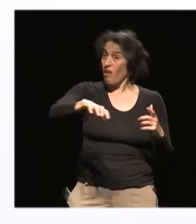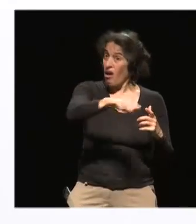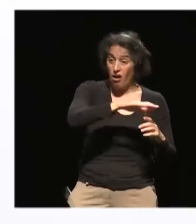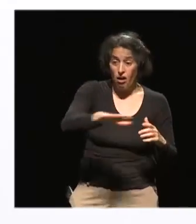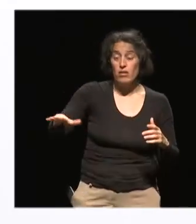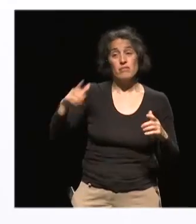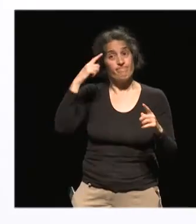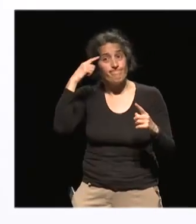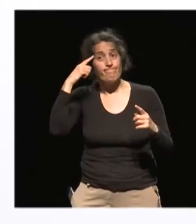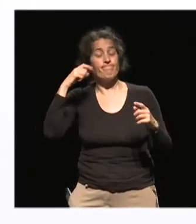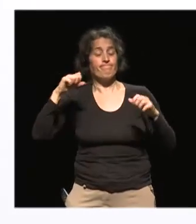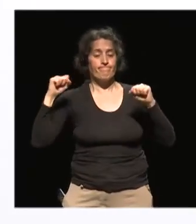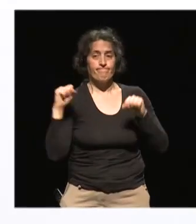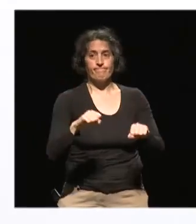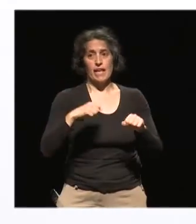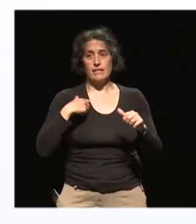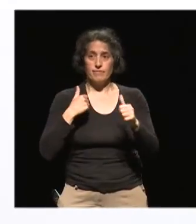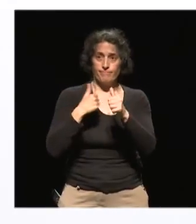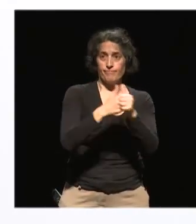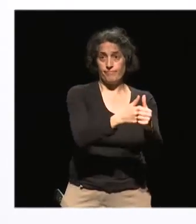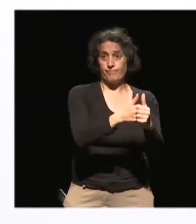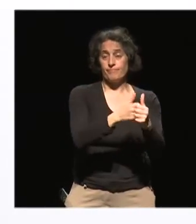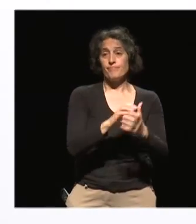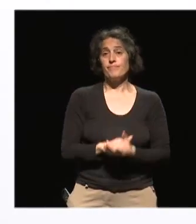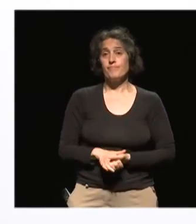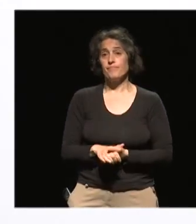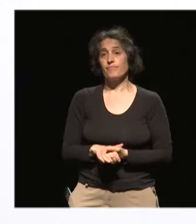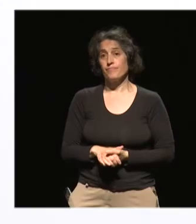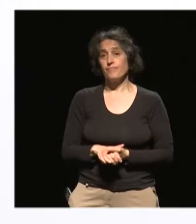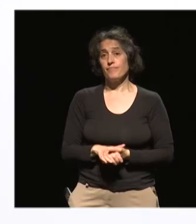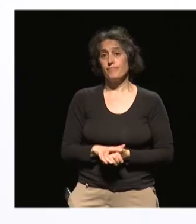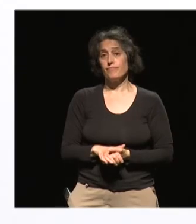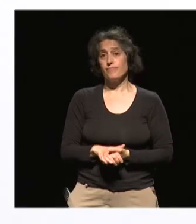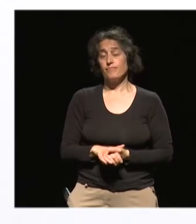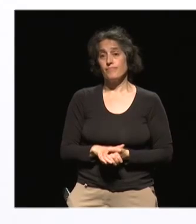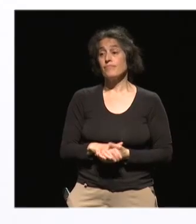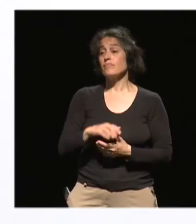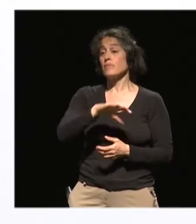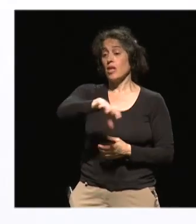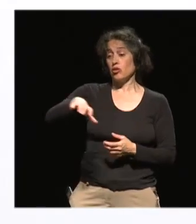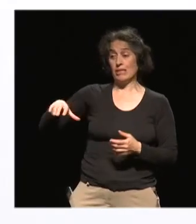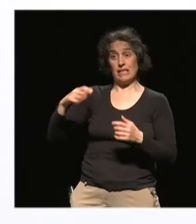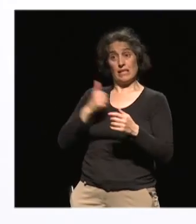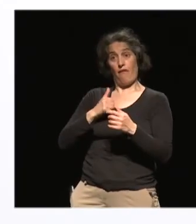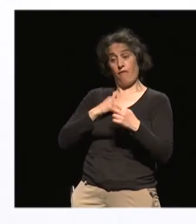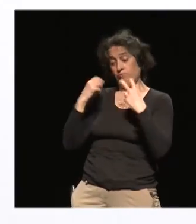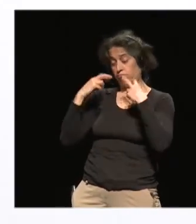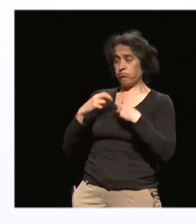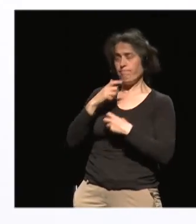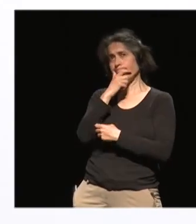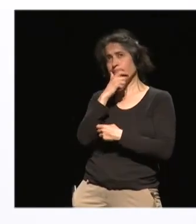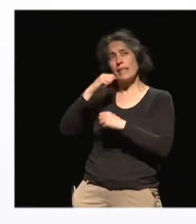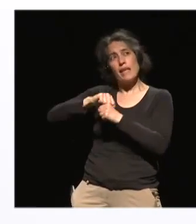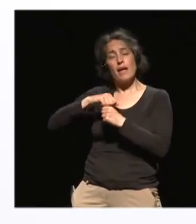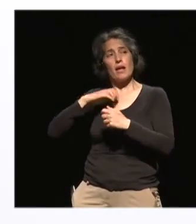look very carefully and come up with very specific and detailed contributions. They'll have to explain how they are going to achieve